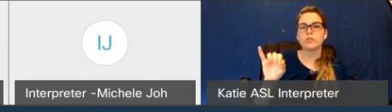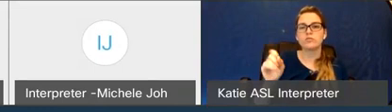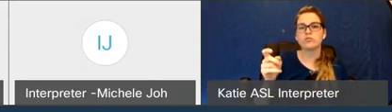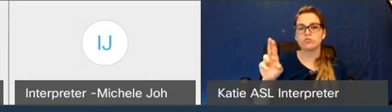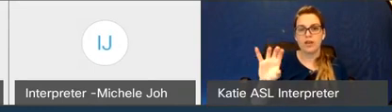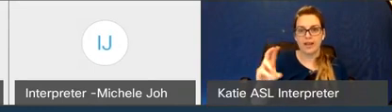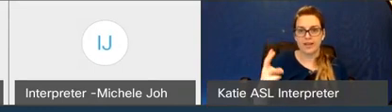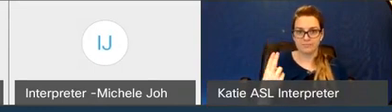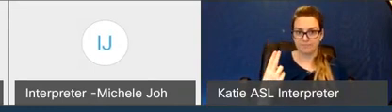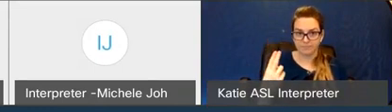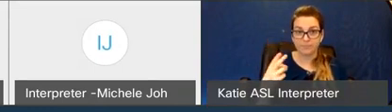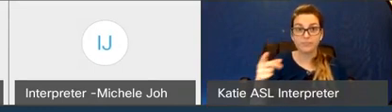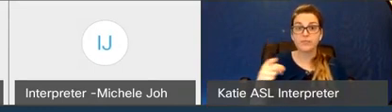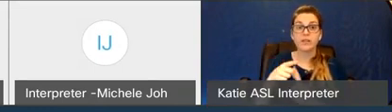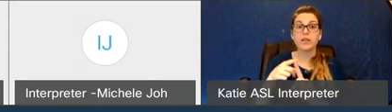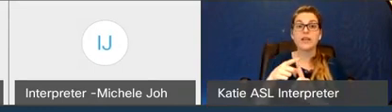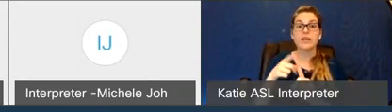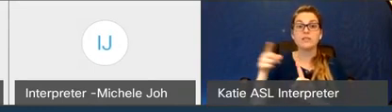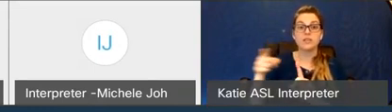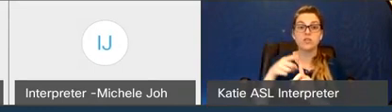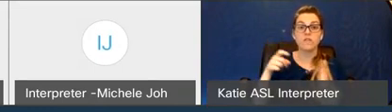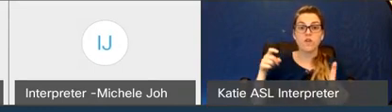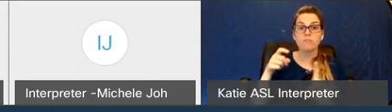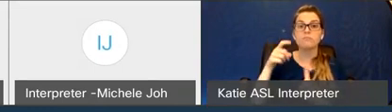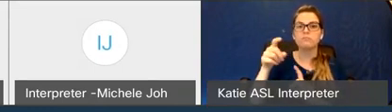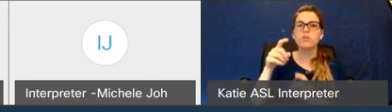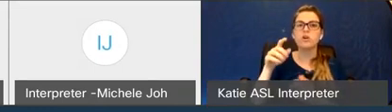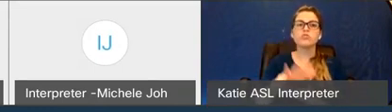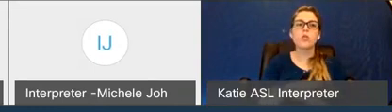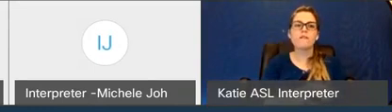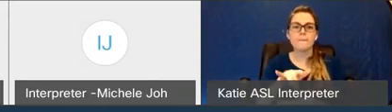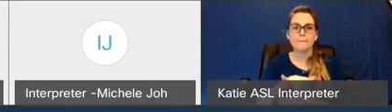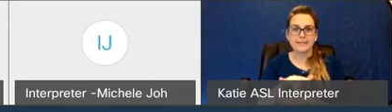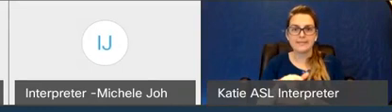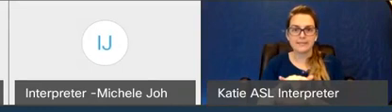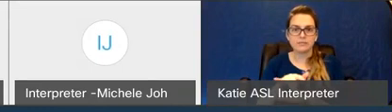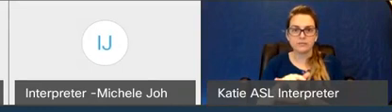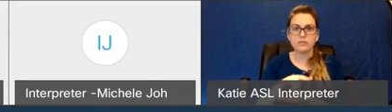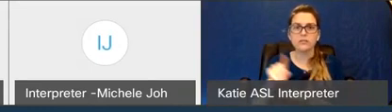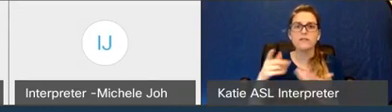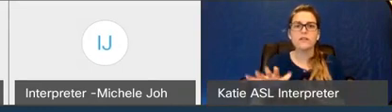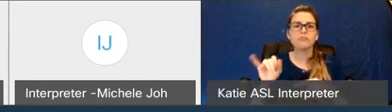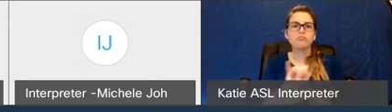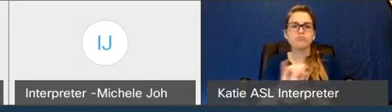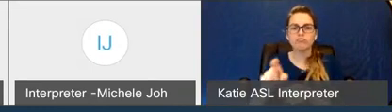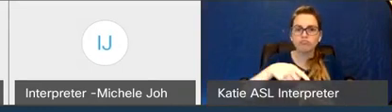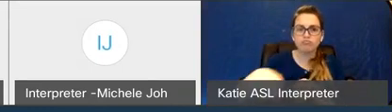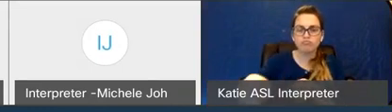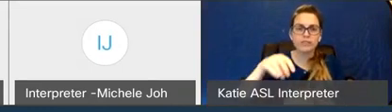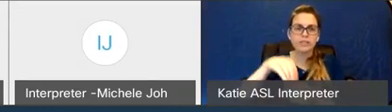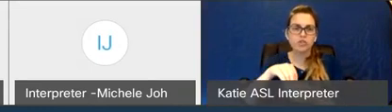Minnesota School of Medicine. Dr. Westreich completed an internship in internal medicine at the Hennepin